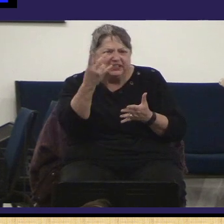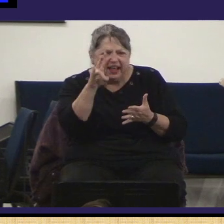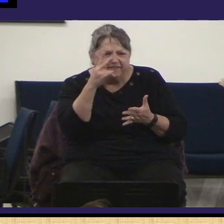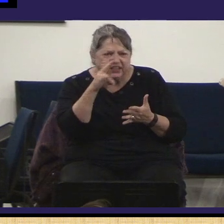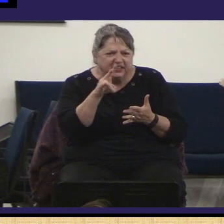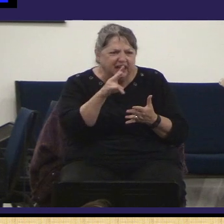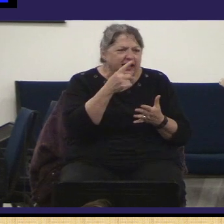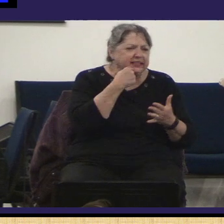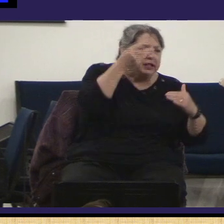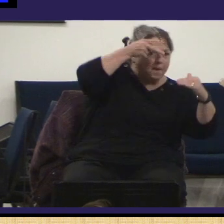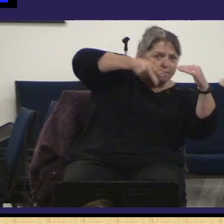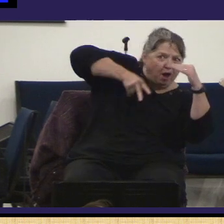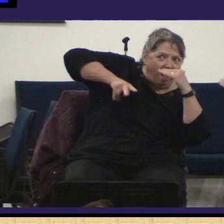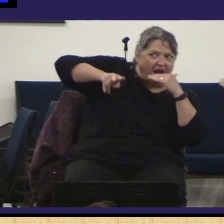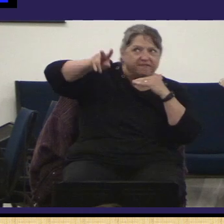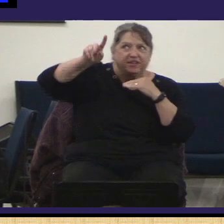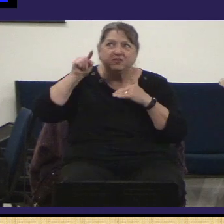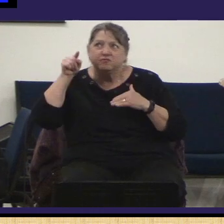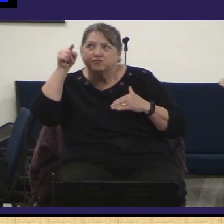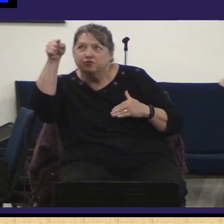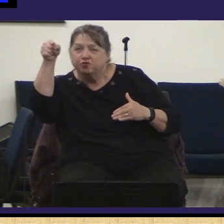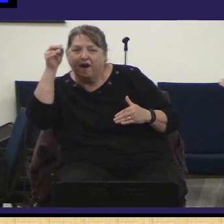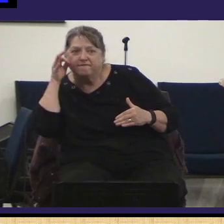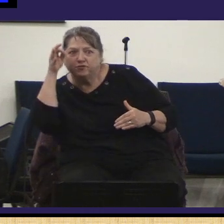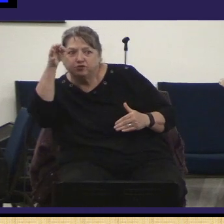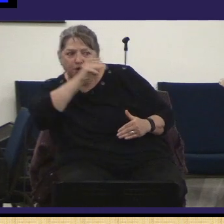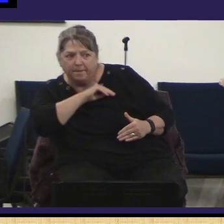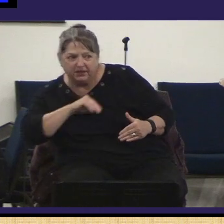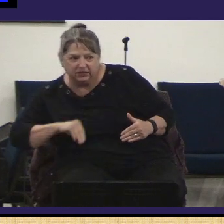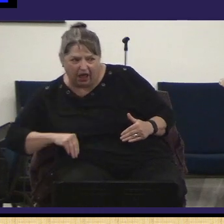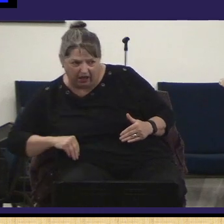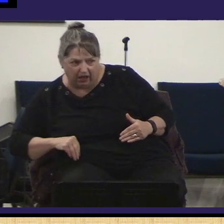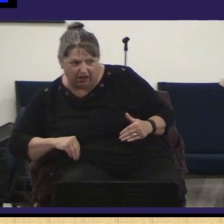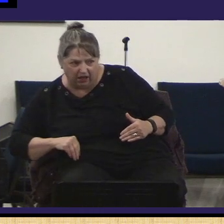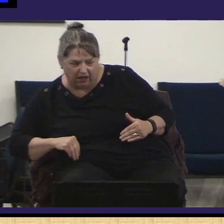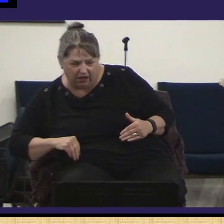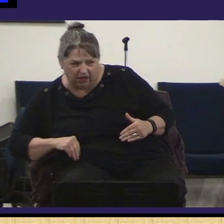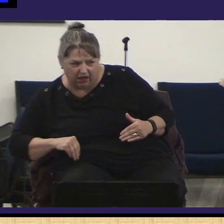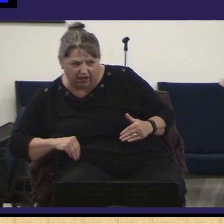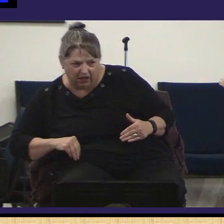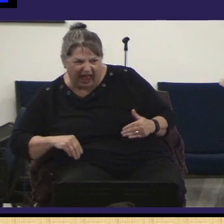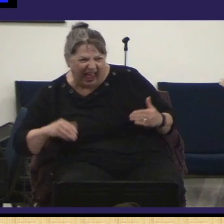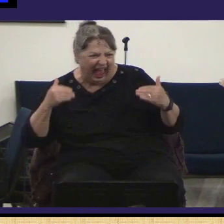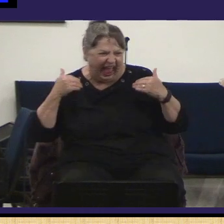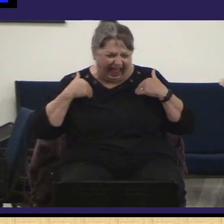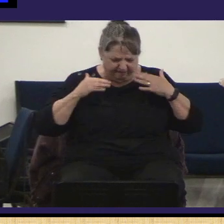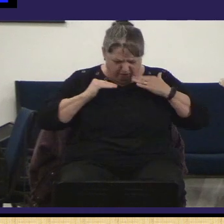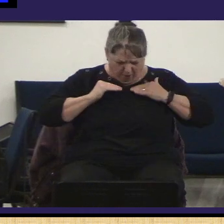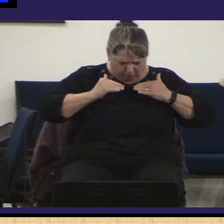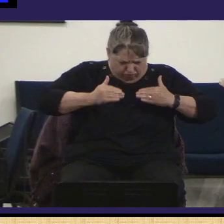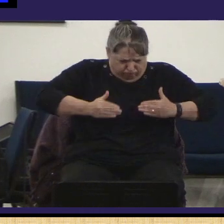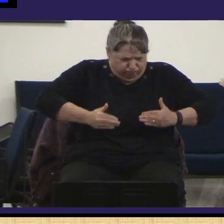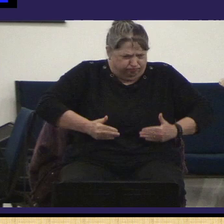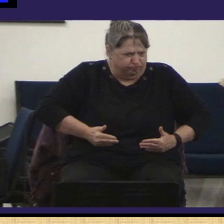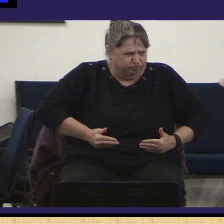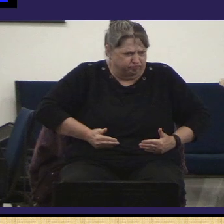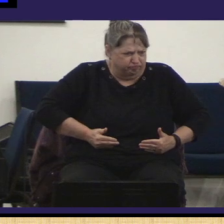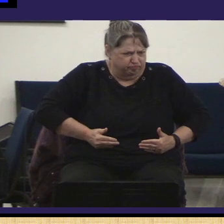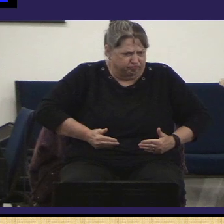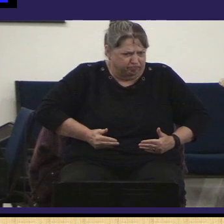messianic, prophetic messianic prophecies of the Messiah, Jesus, wearing this breastplate of